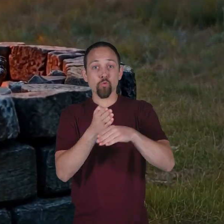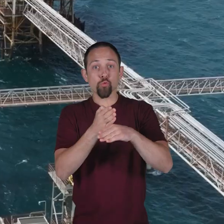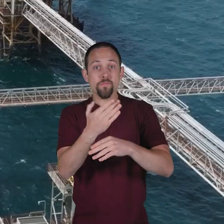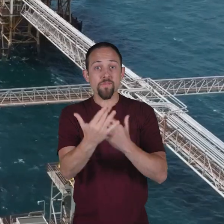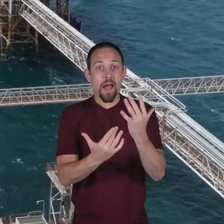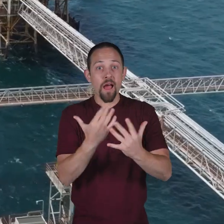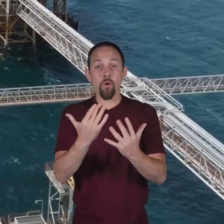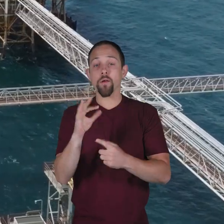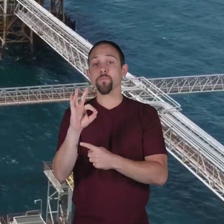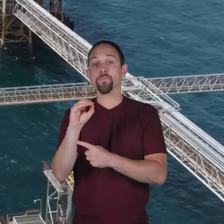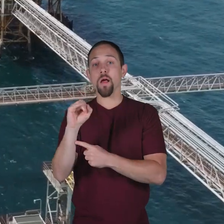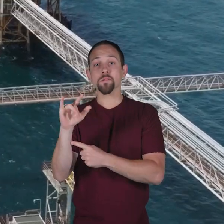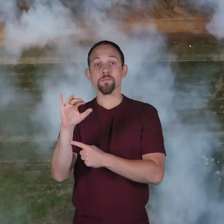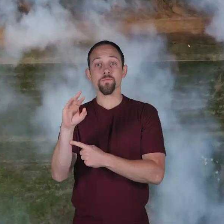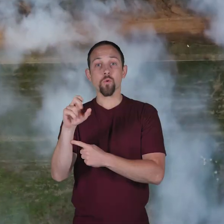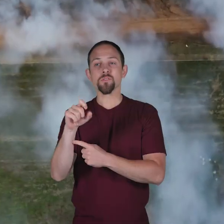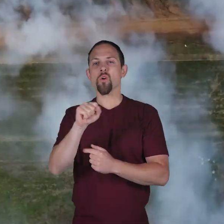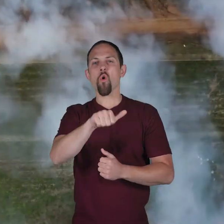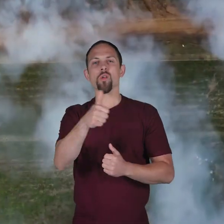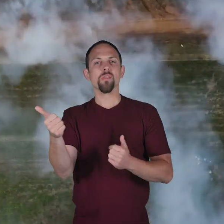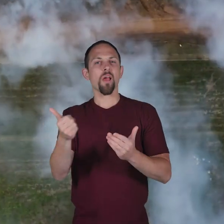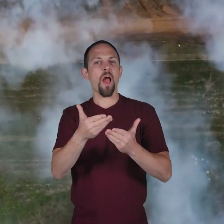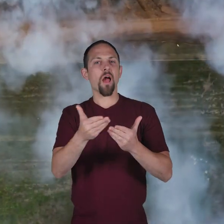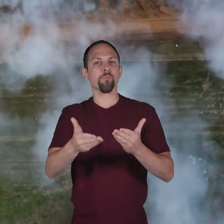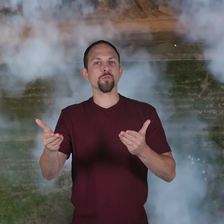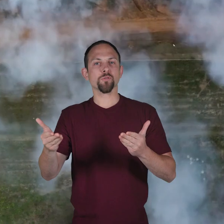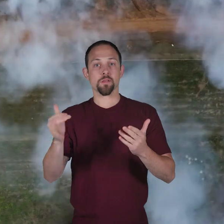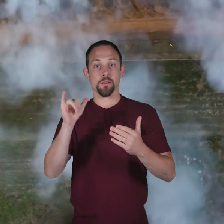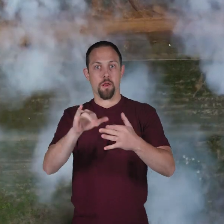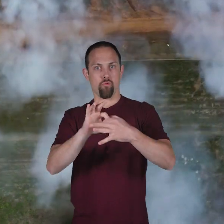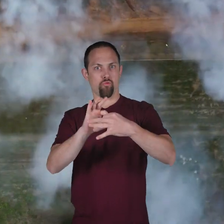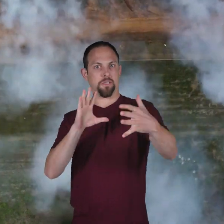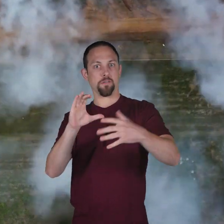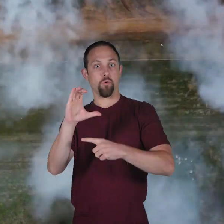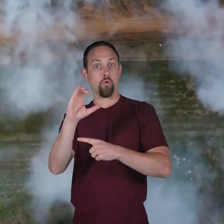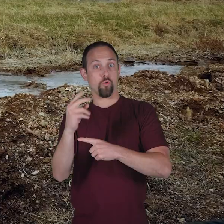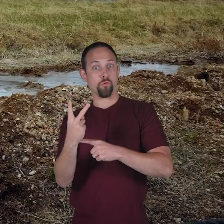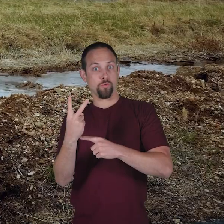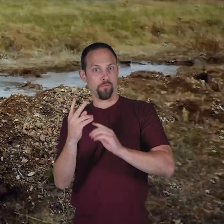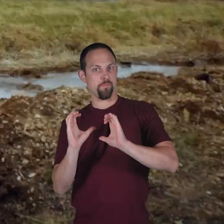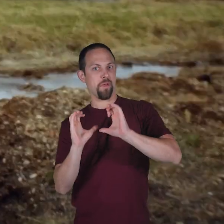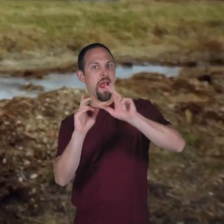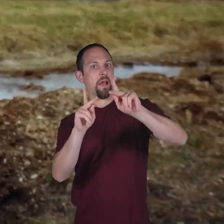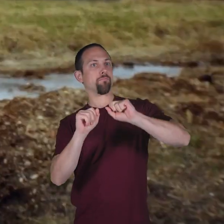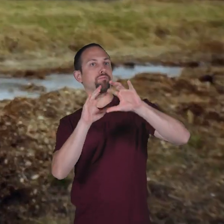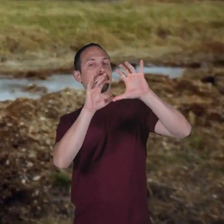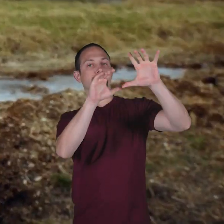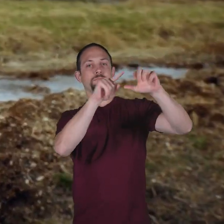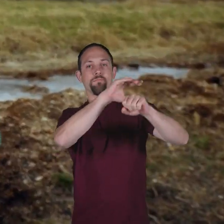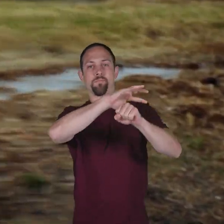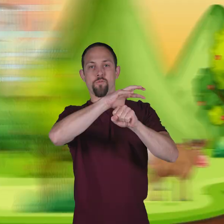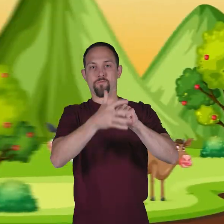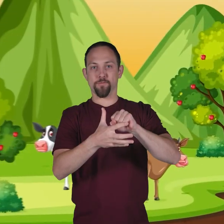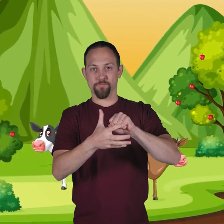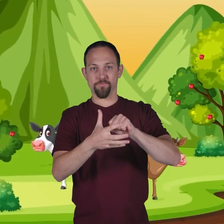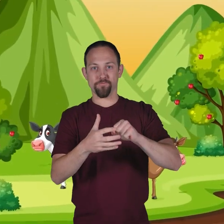fossil fuels or other objects releases carbon dioxide into the atmosphere